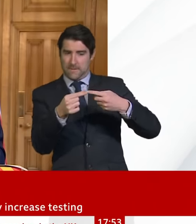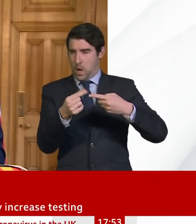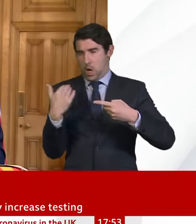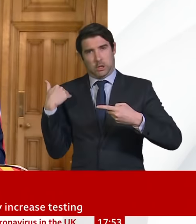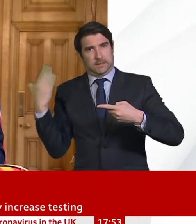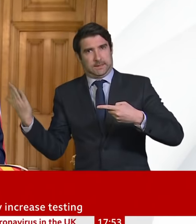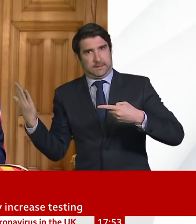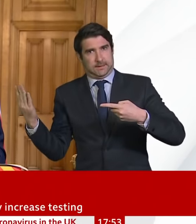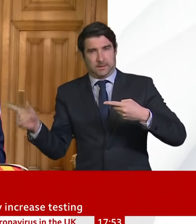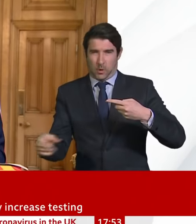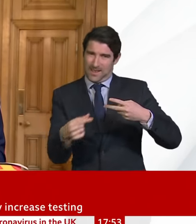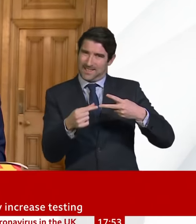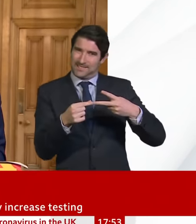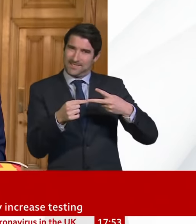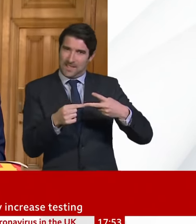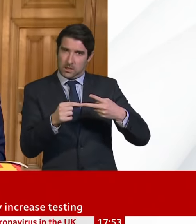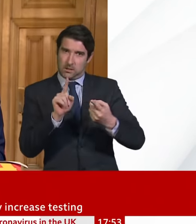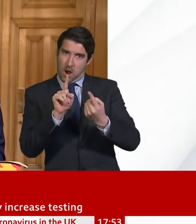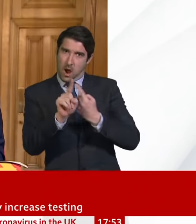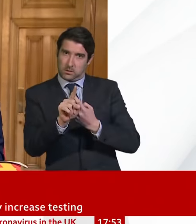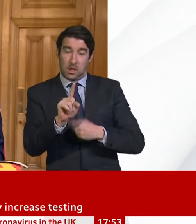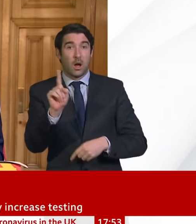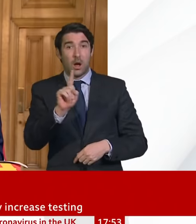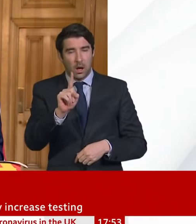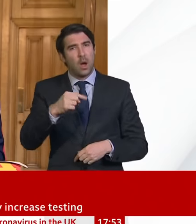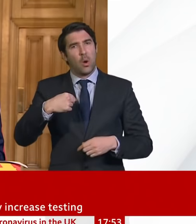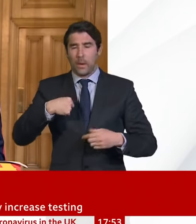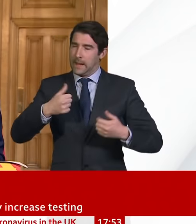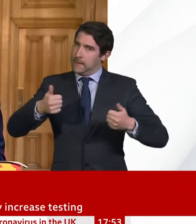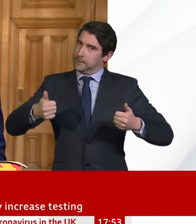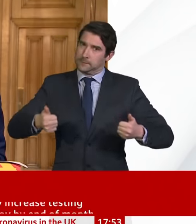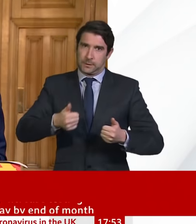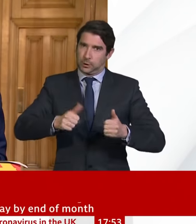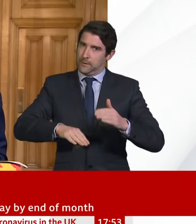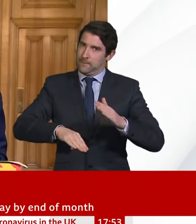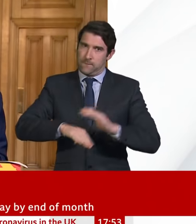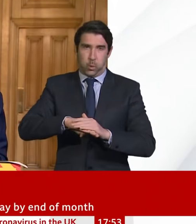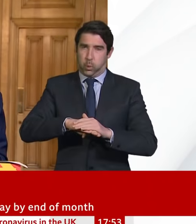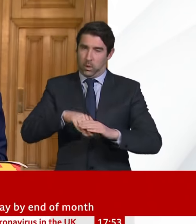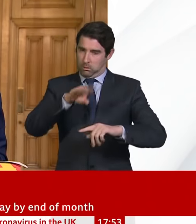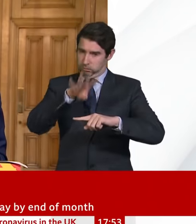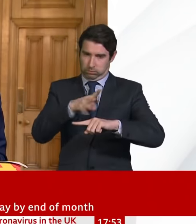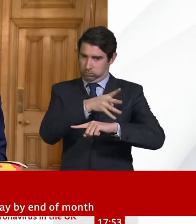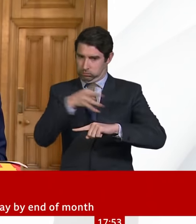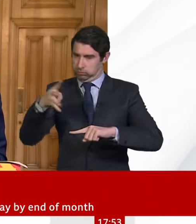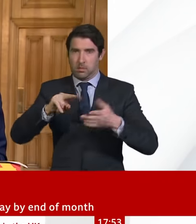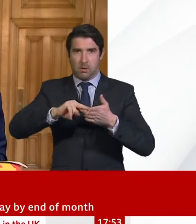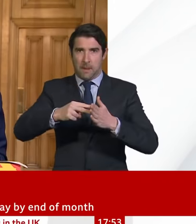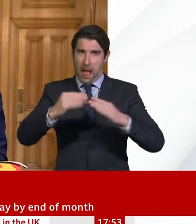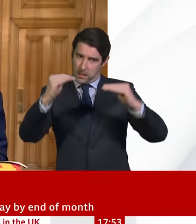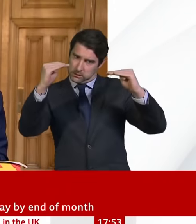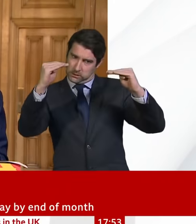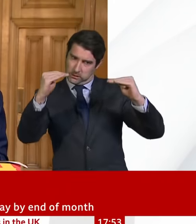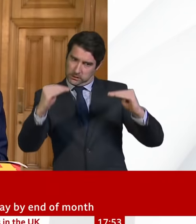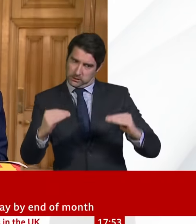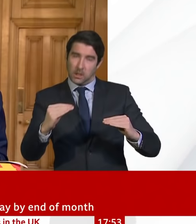very detailed plan for making sure that we have the full supply of medicines, including the ones that you mentioned,